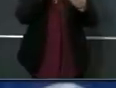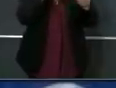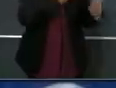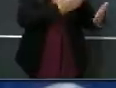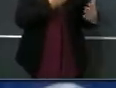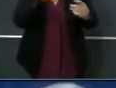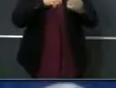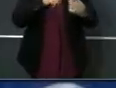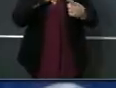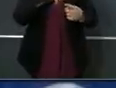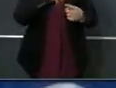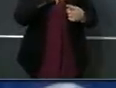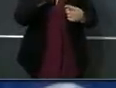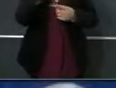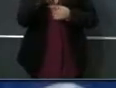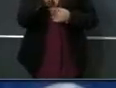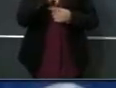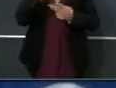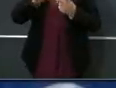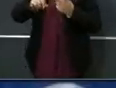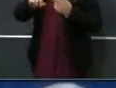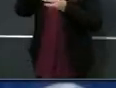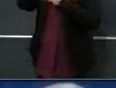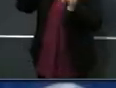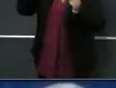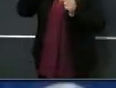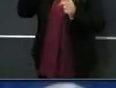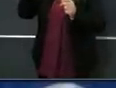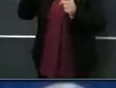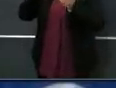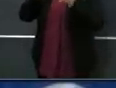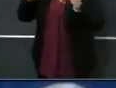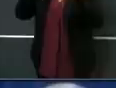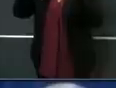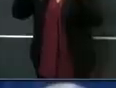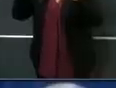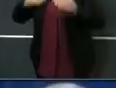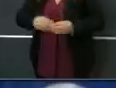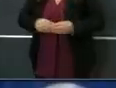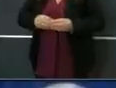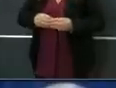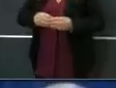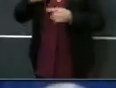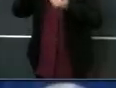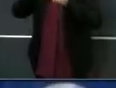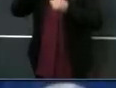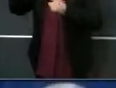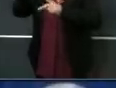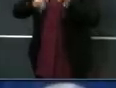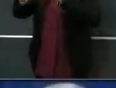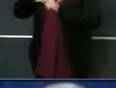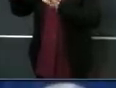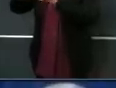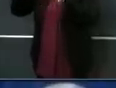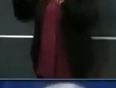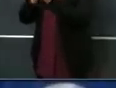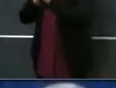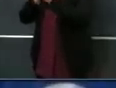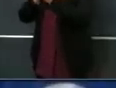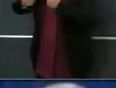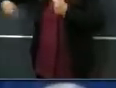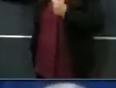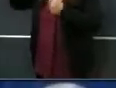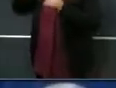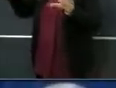Public Education for all of his hard work, his staff's diligence and focus to further this